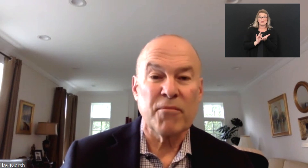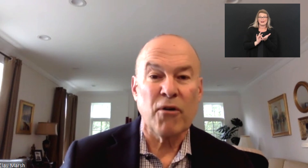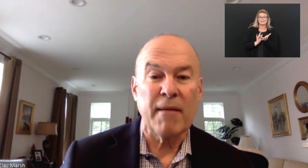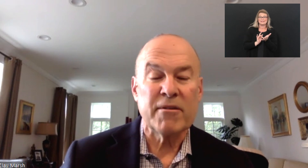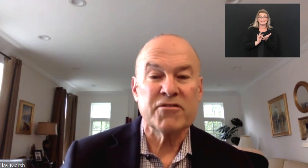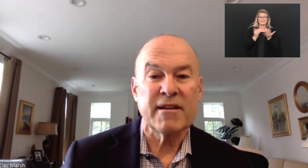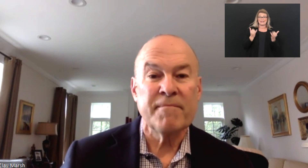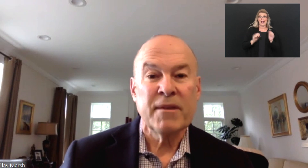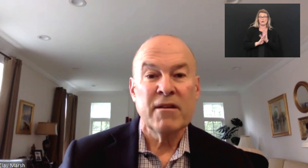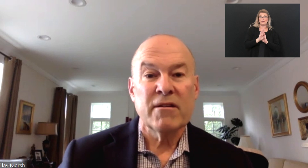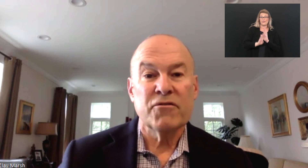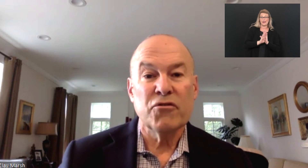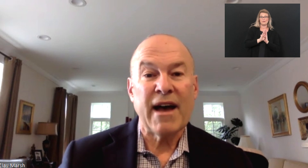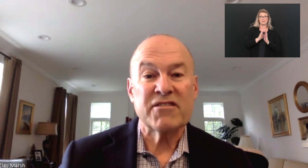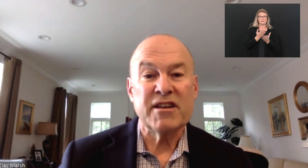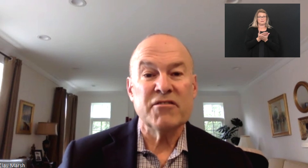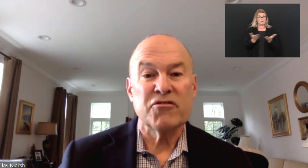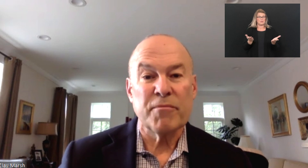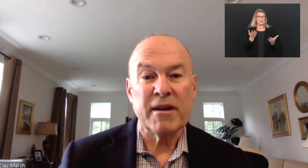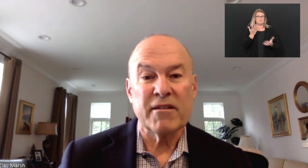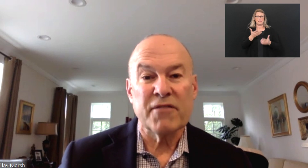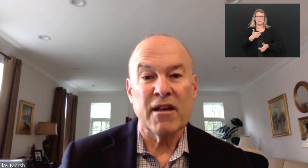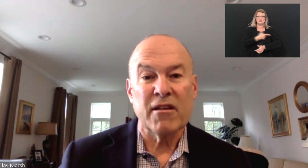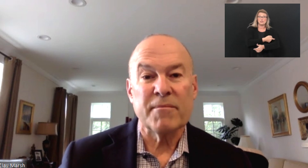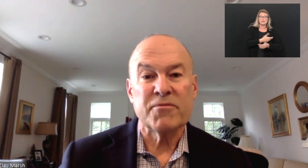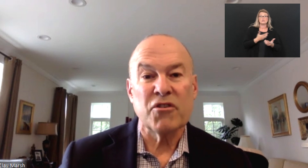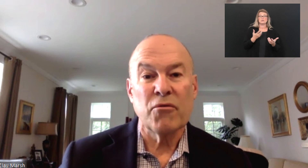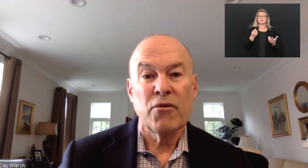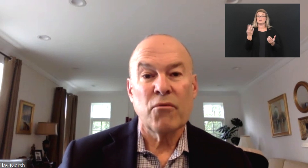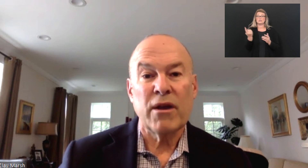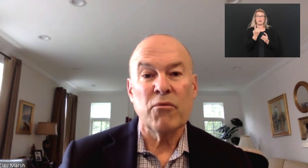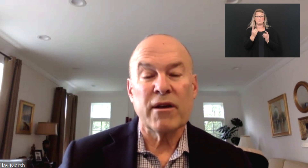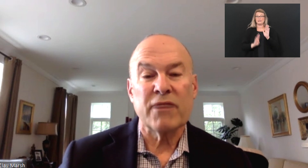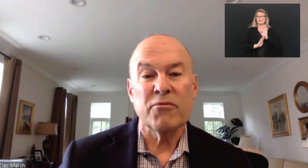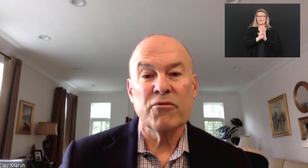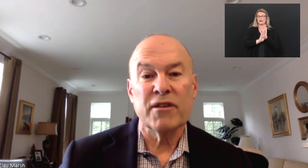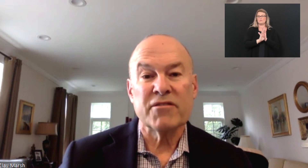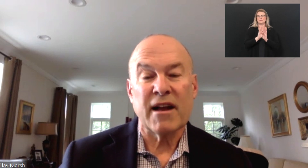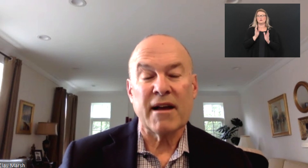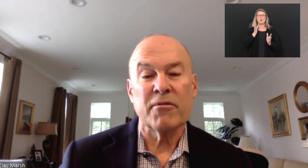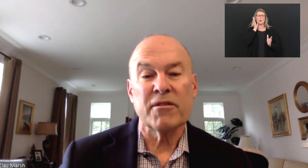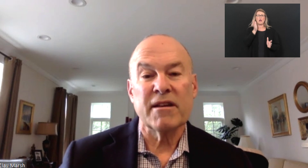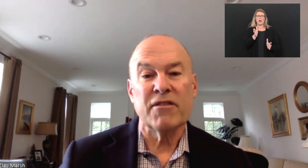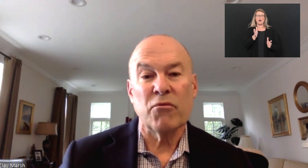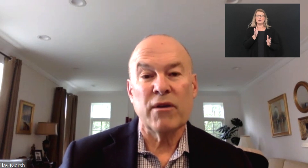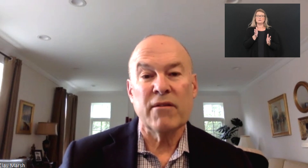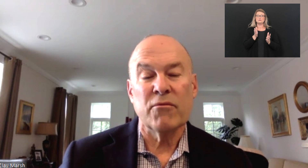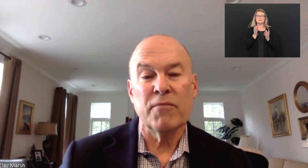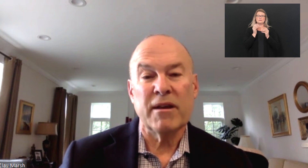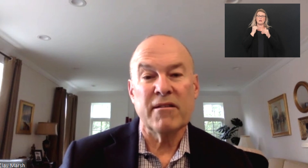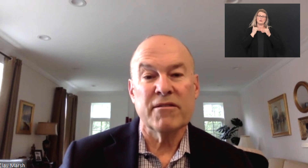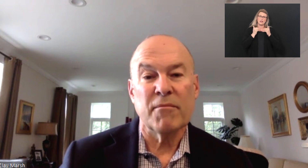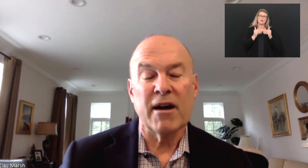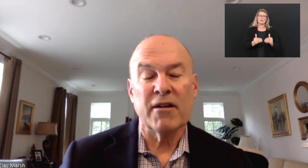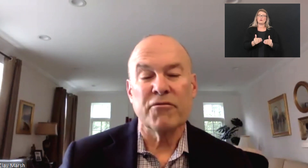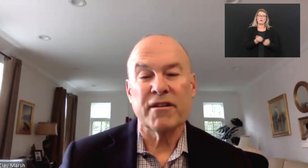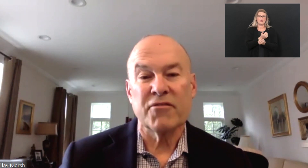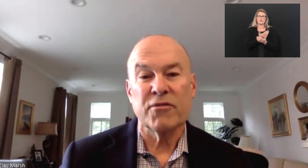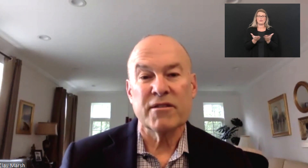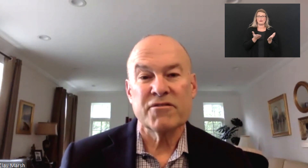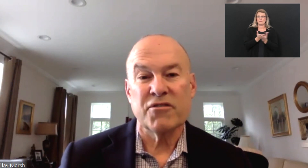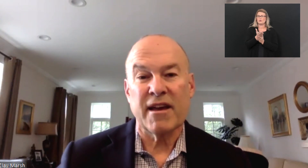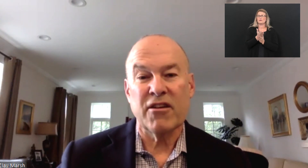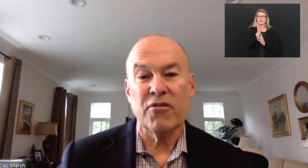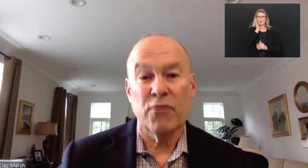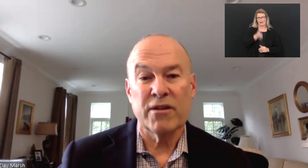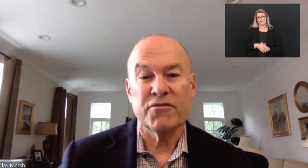very promising. New vaccines are being developed. So we will get through this. And I believe that we will be the model for the country.